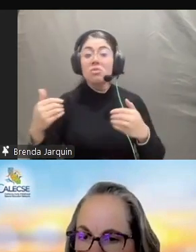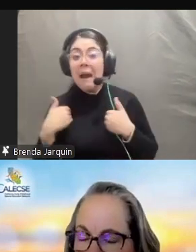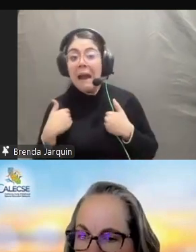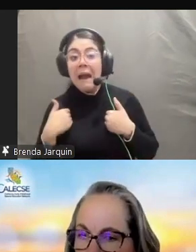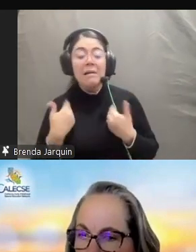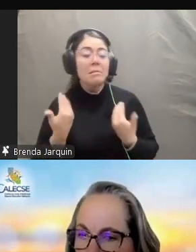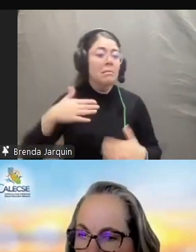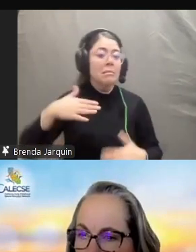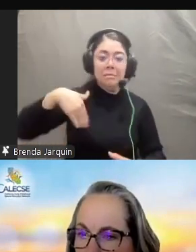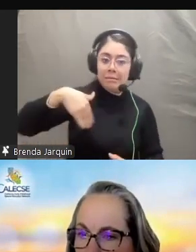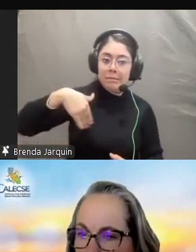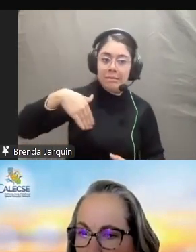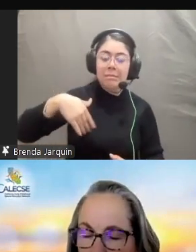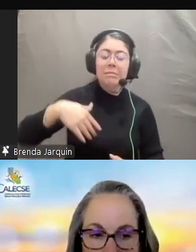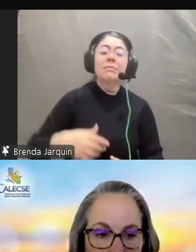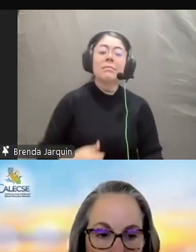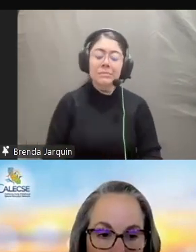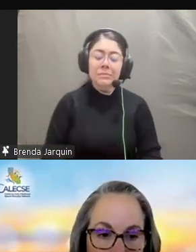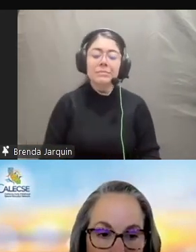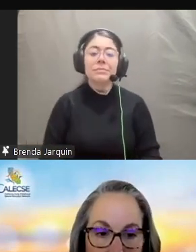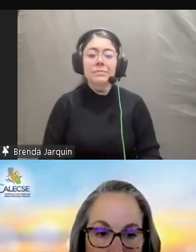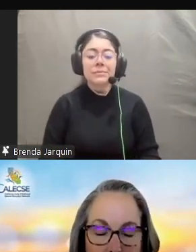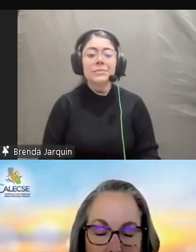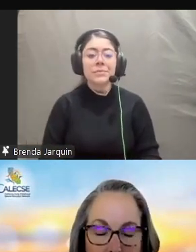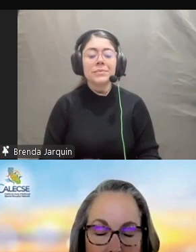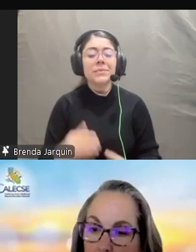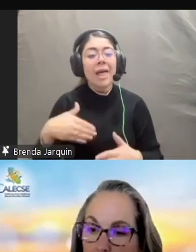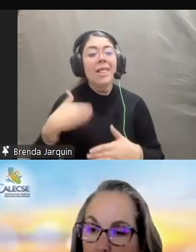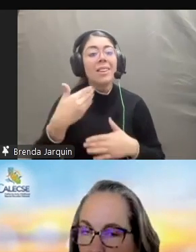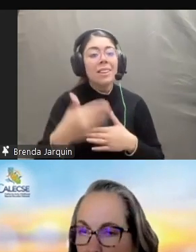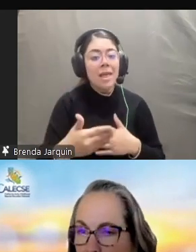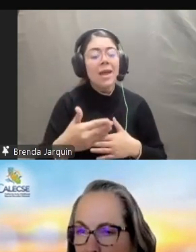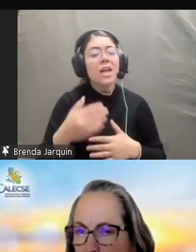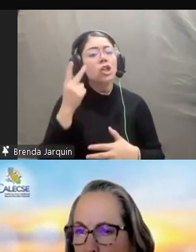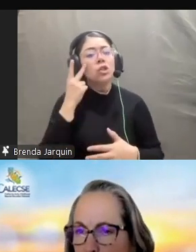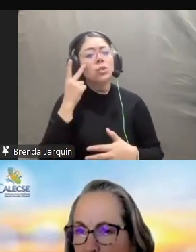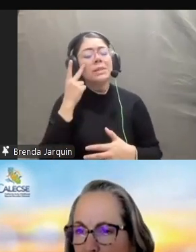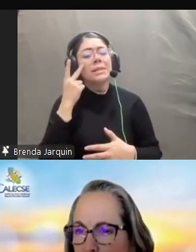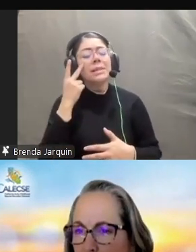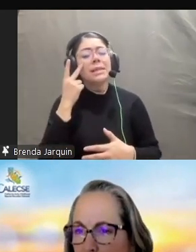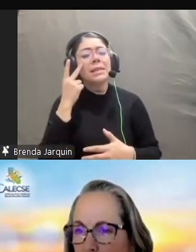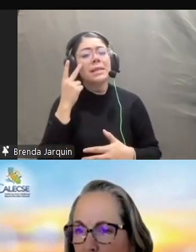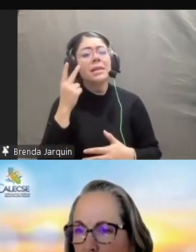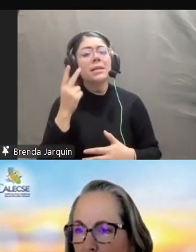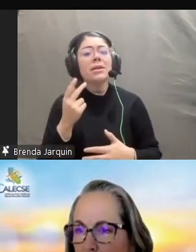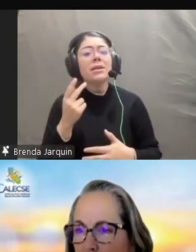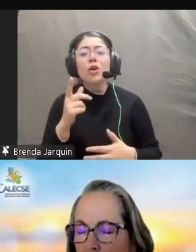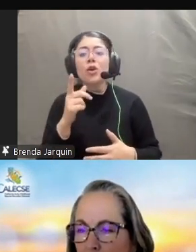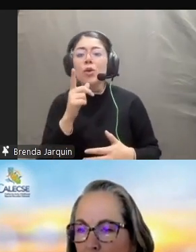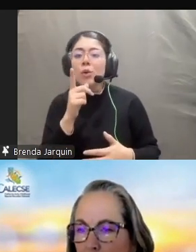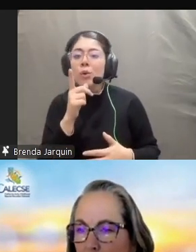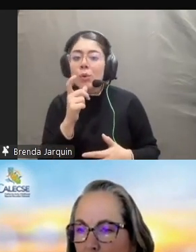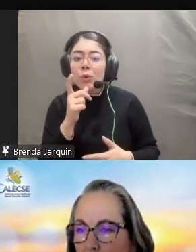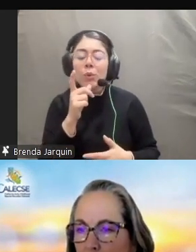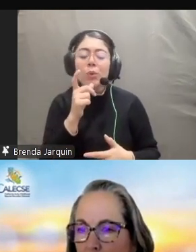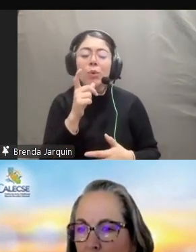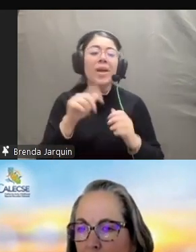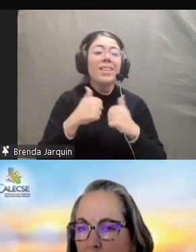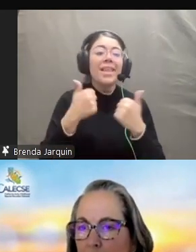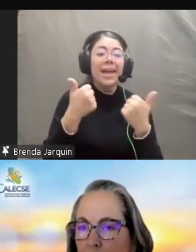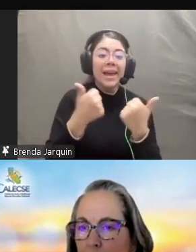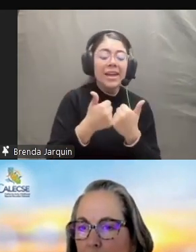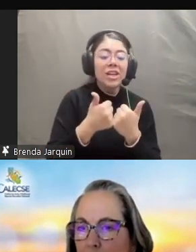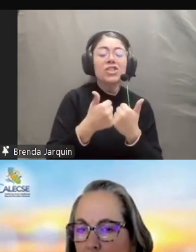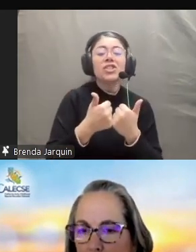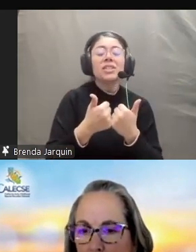then it then takes you into looking at who from each lead agency should be